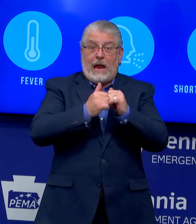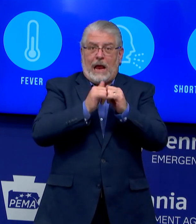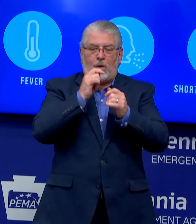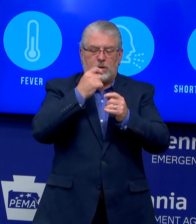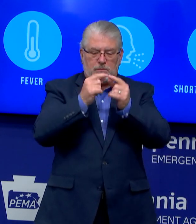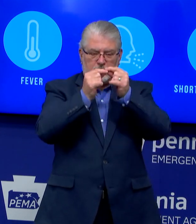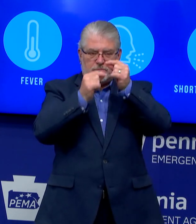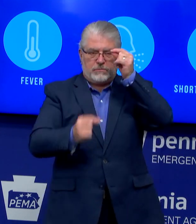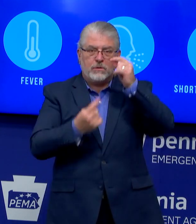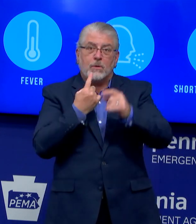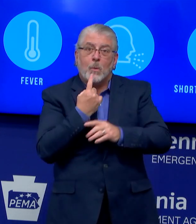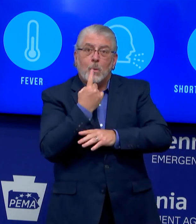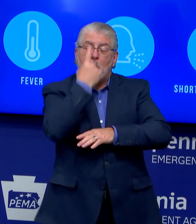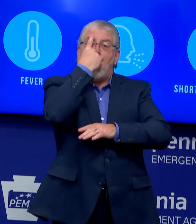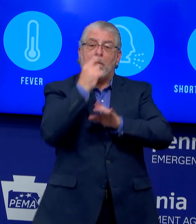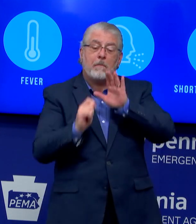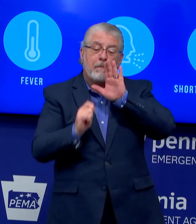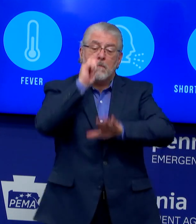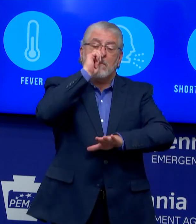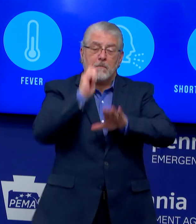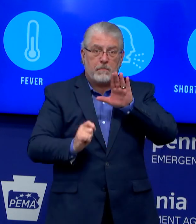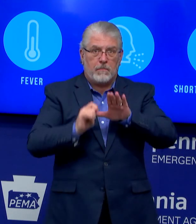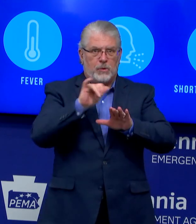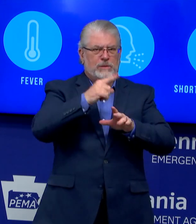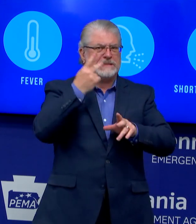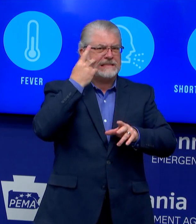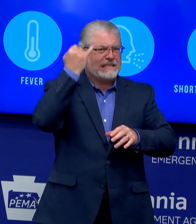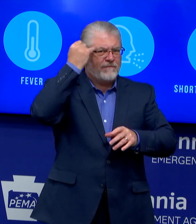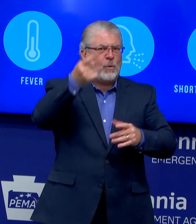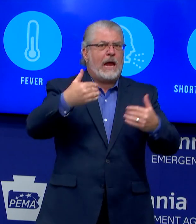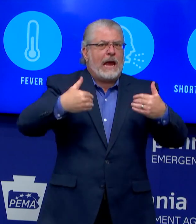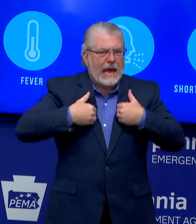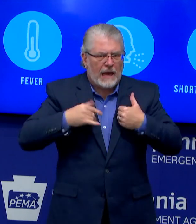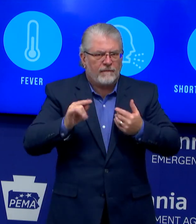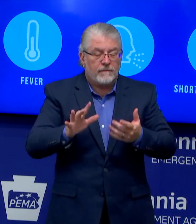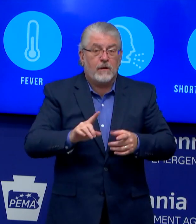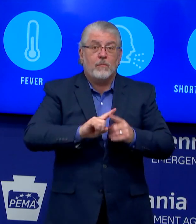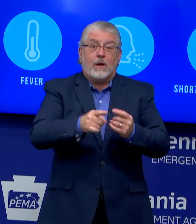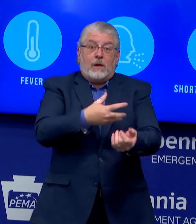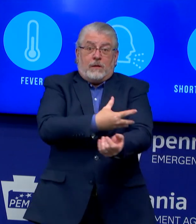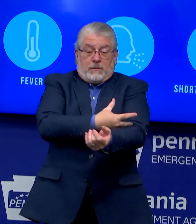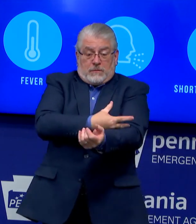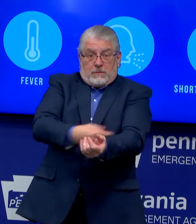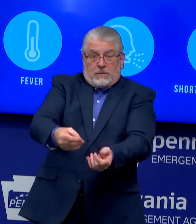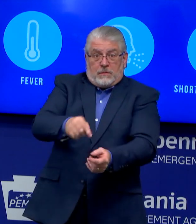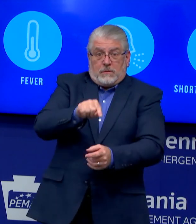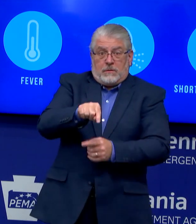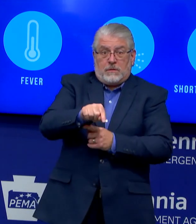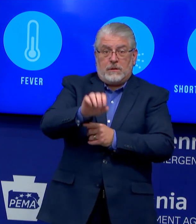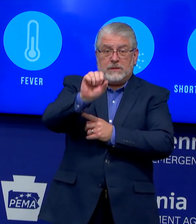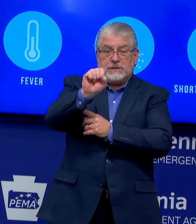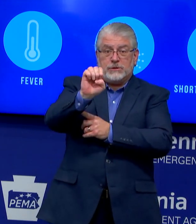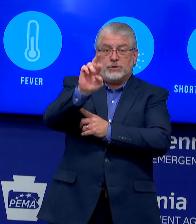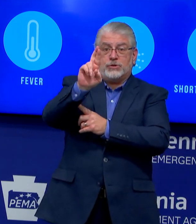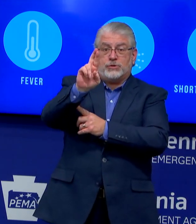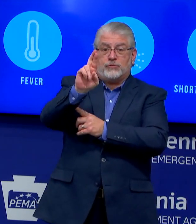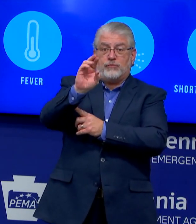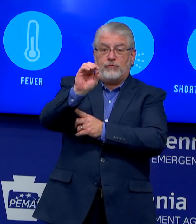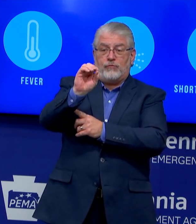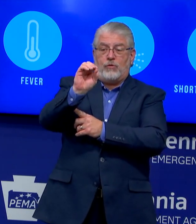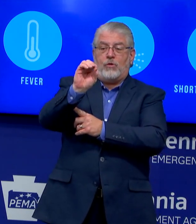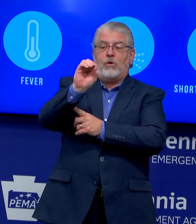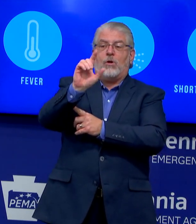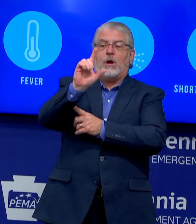virus now. It tests for whether you had it in the past and whether you're immune to it. And I think that that's going to be really